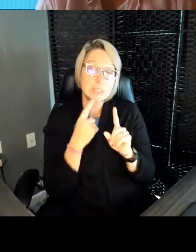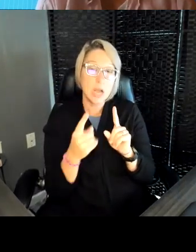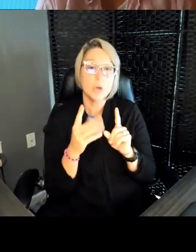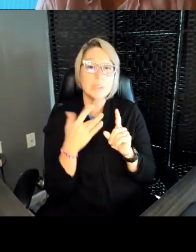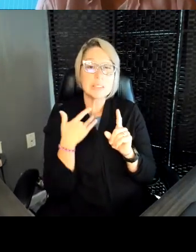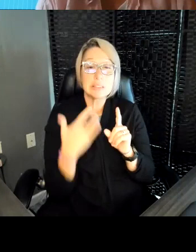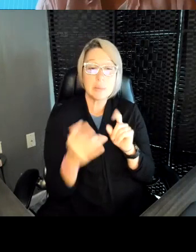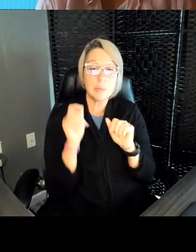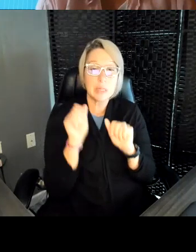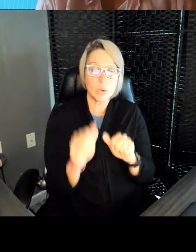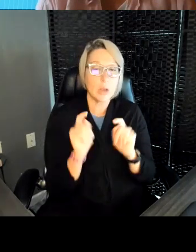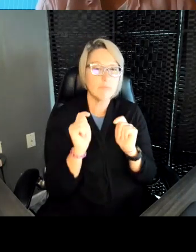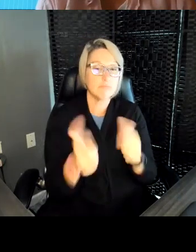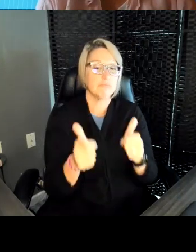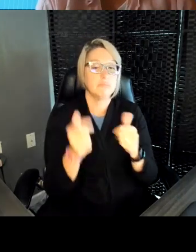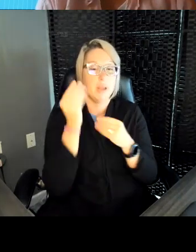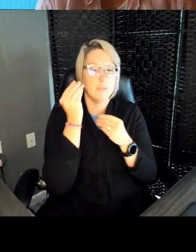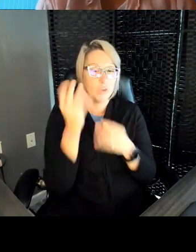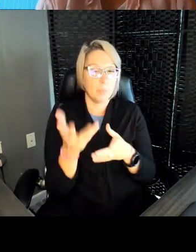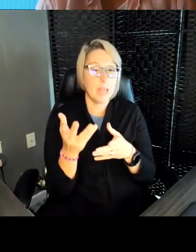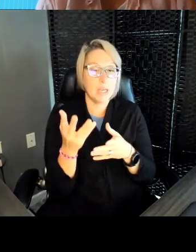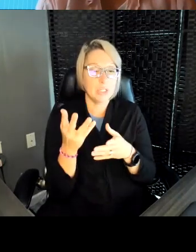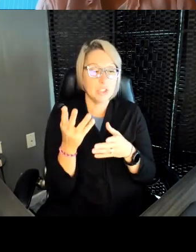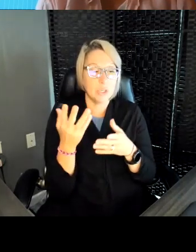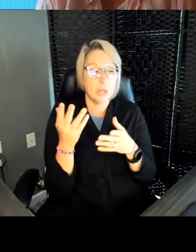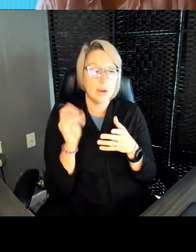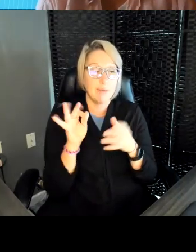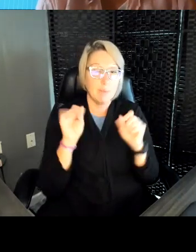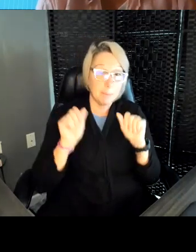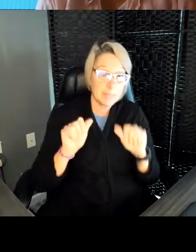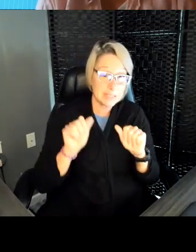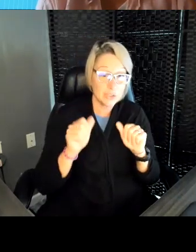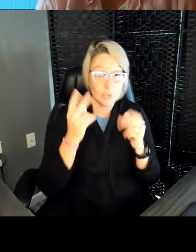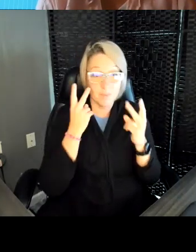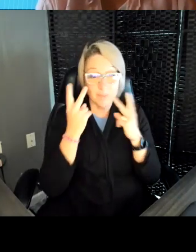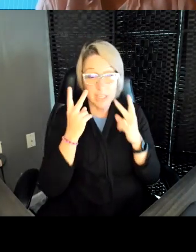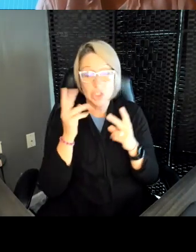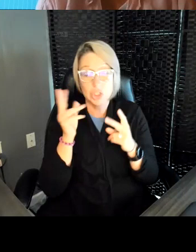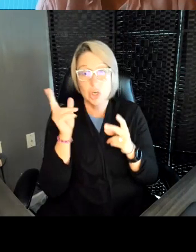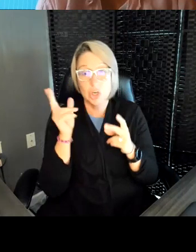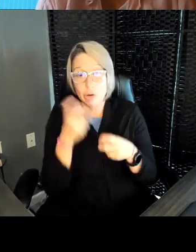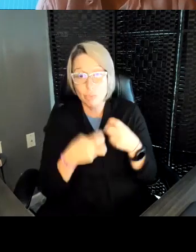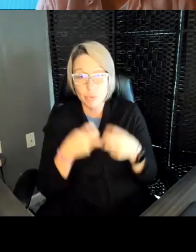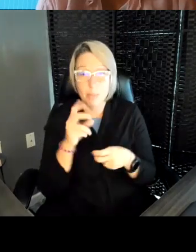quick information about whether or not there could be a potential vision or hearing problem or a disability.